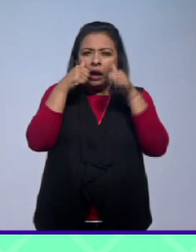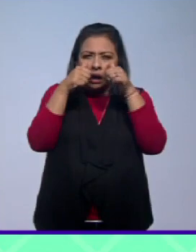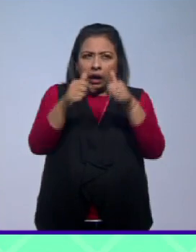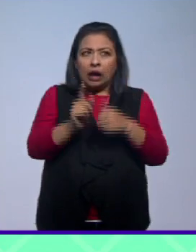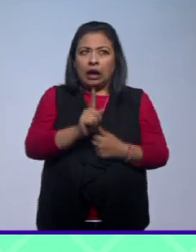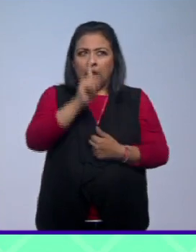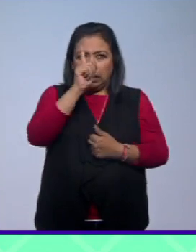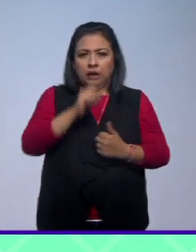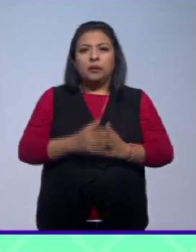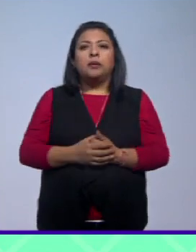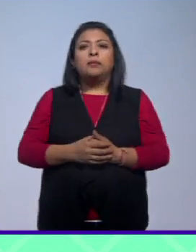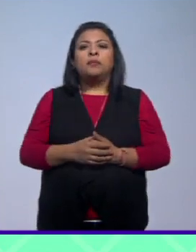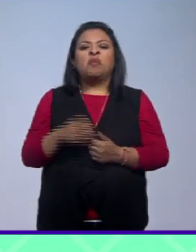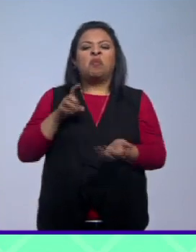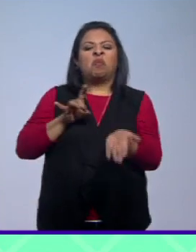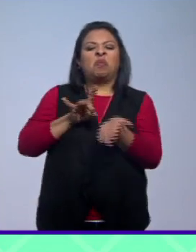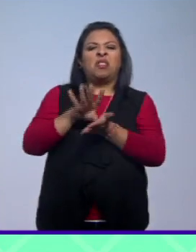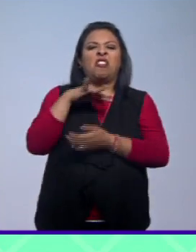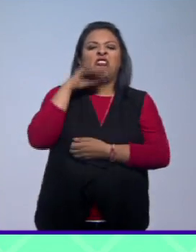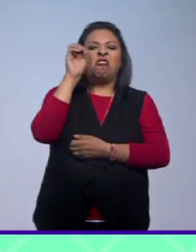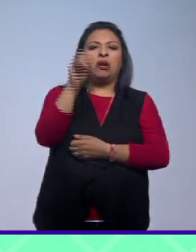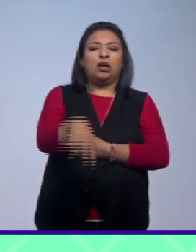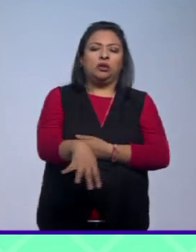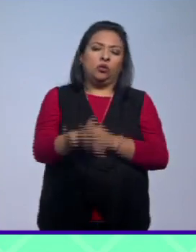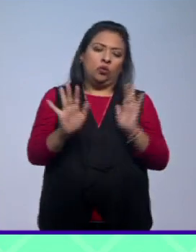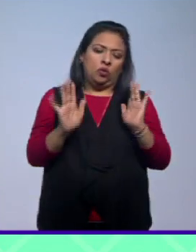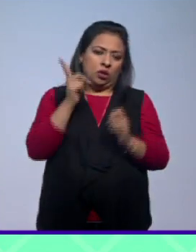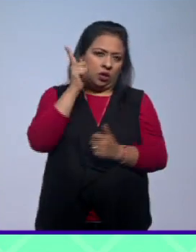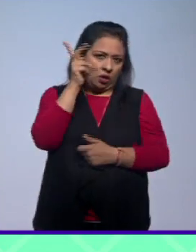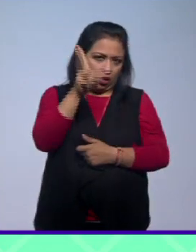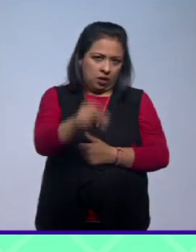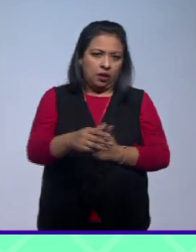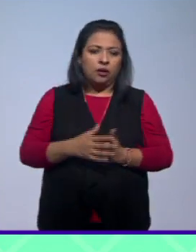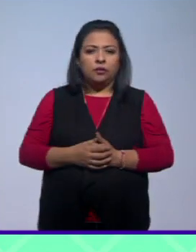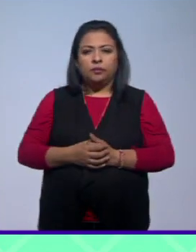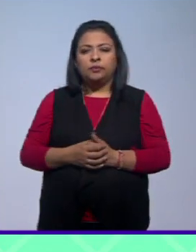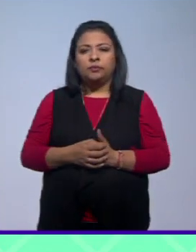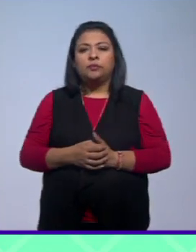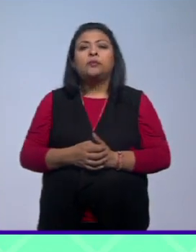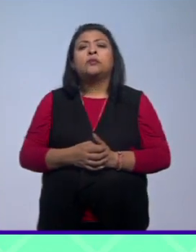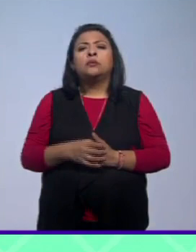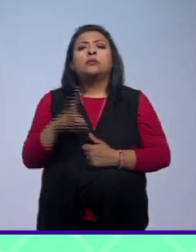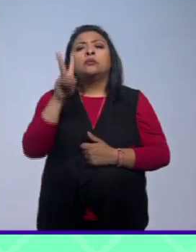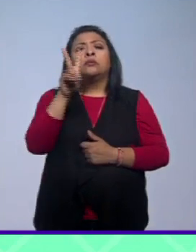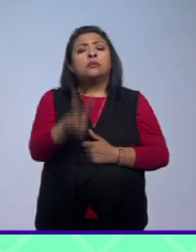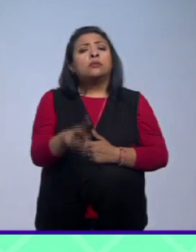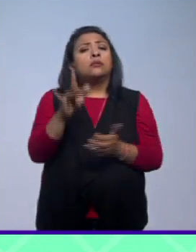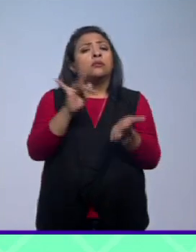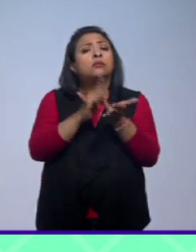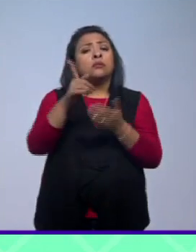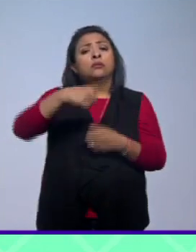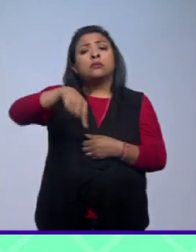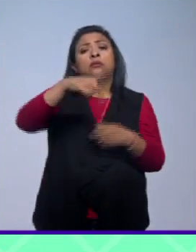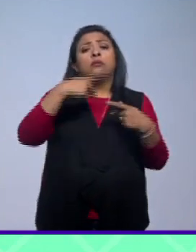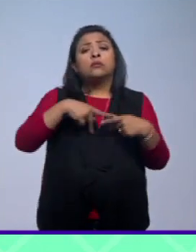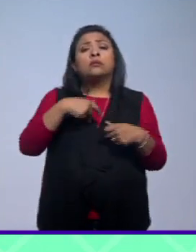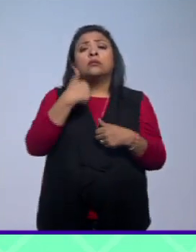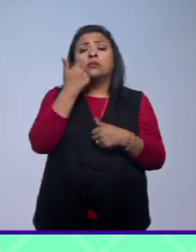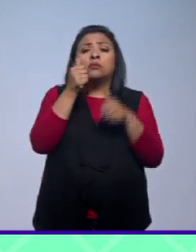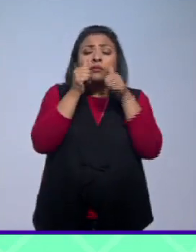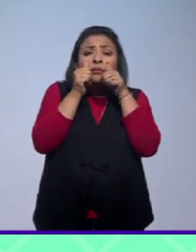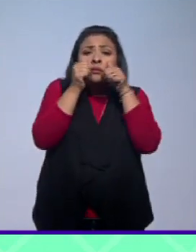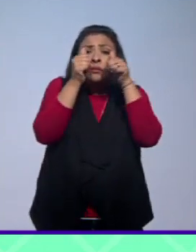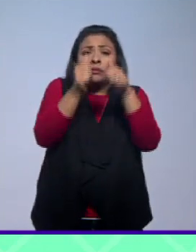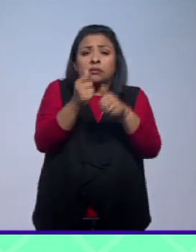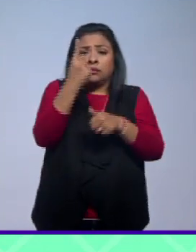up and thrown in the garbage I appreciate that people are willing to listen to someone from